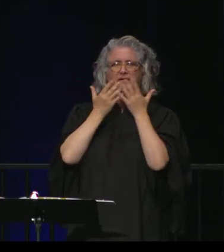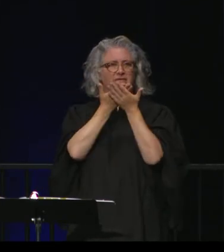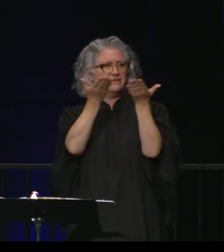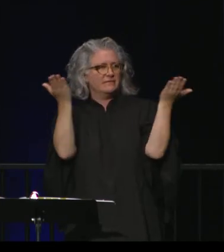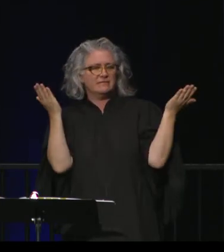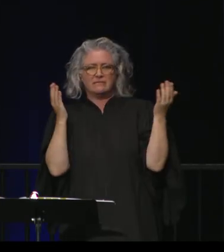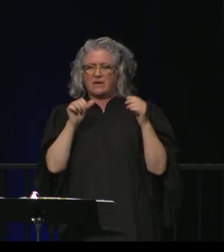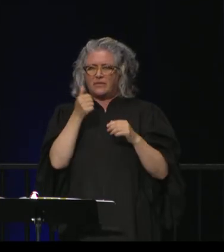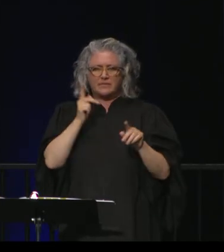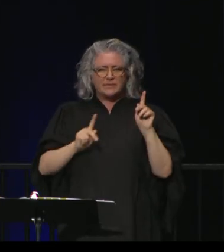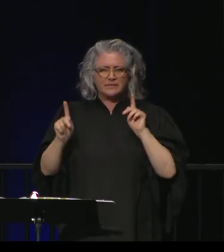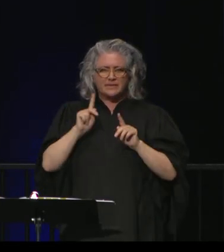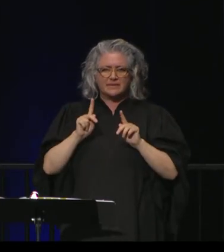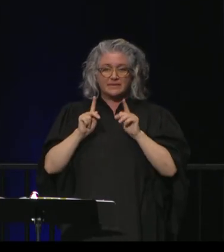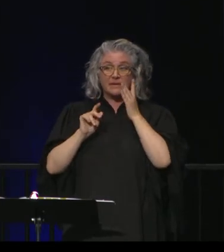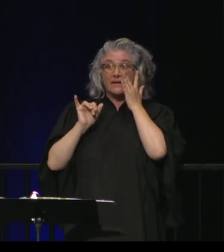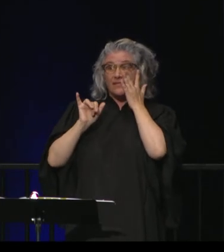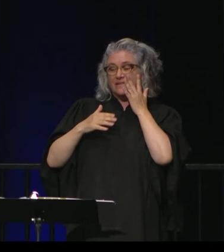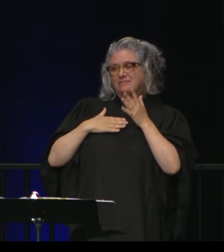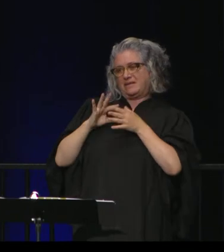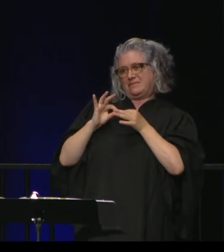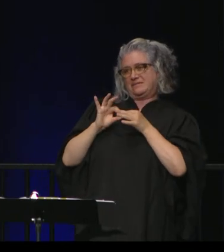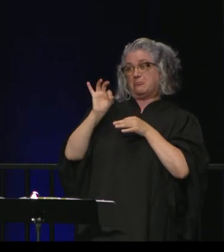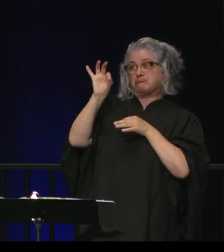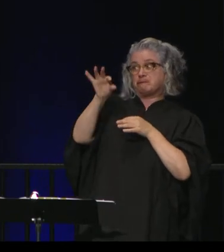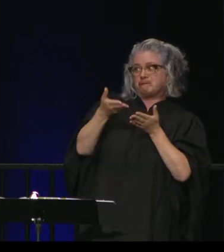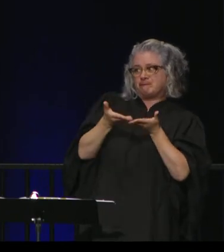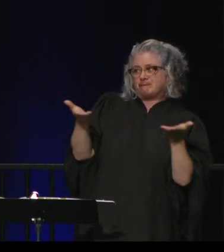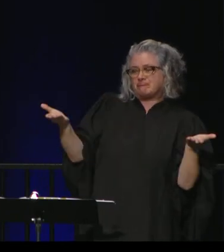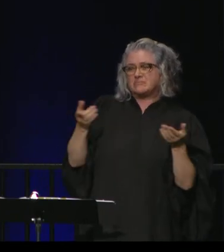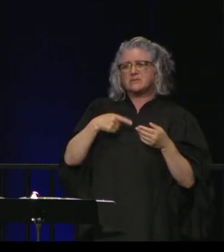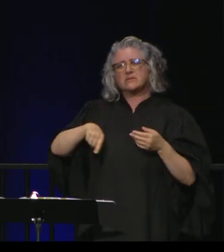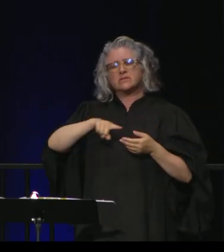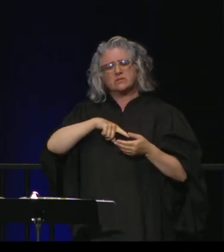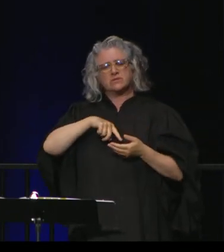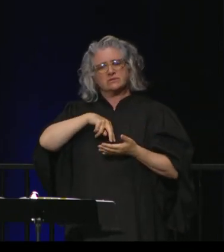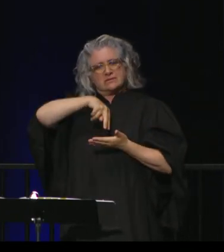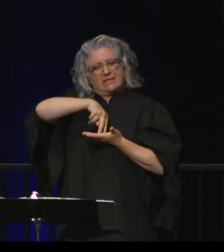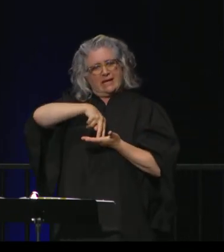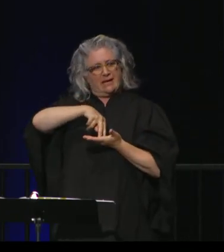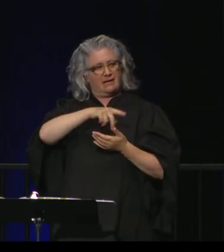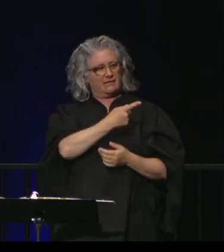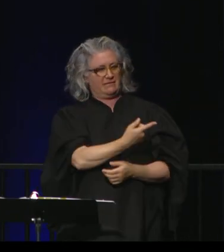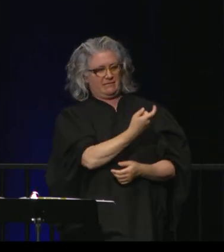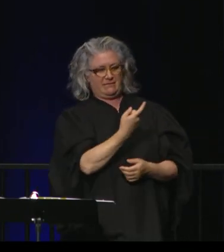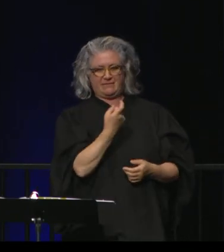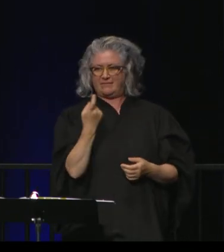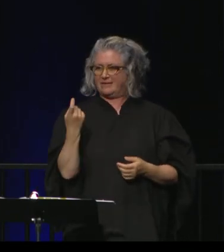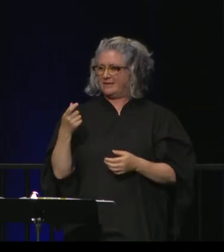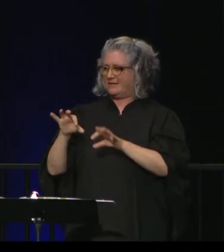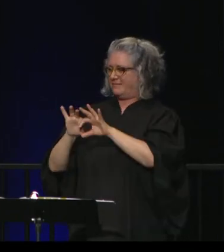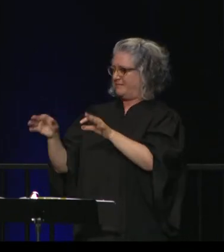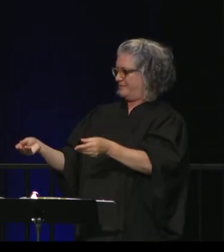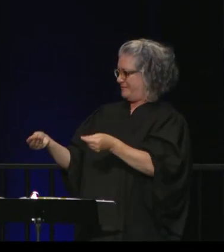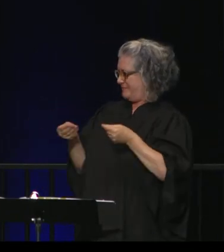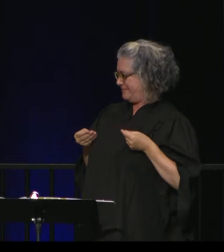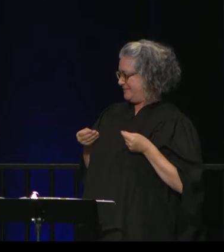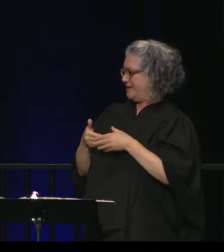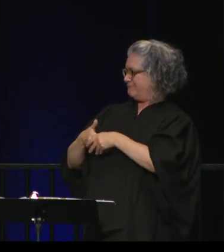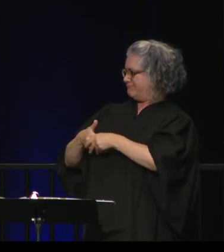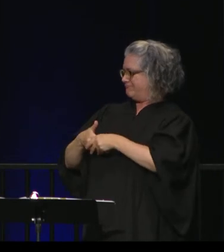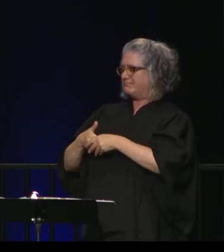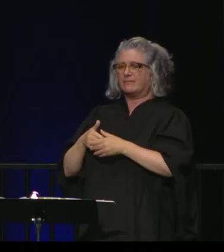And that is the message I'd like to leave with you as you stand on this threshold of the